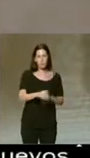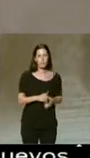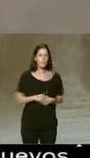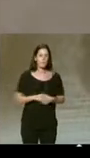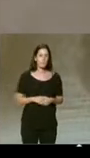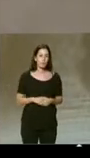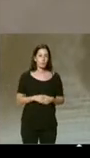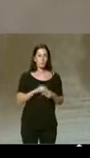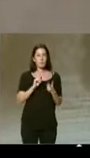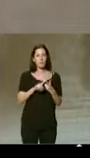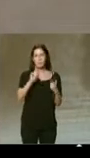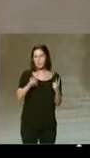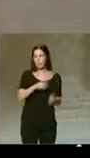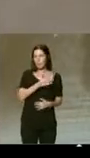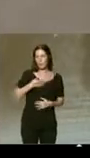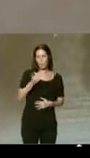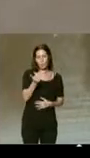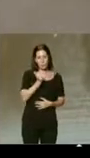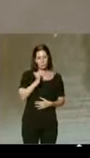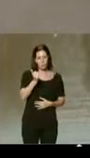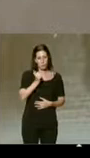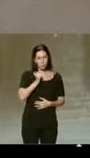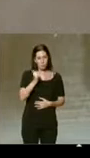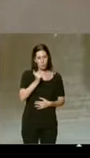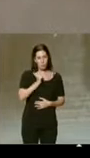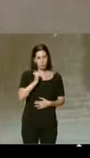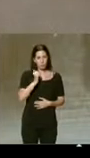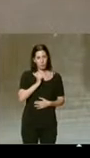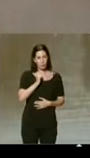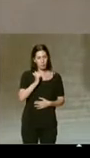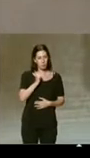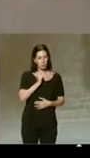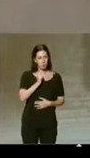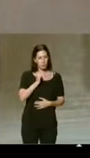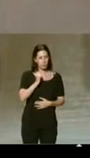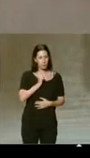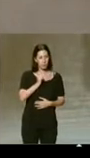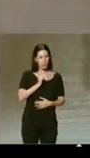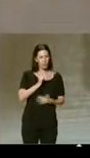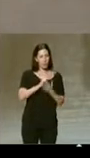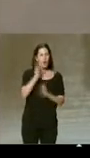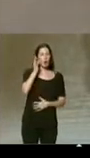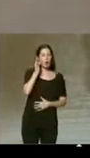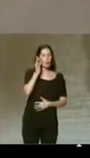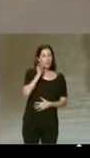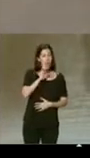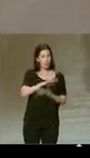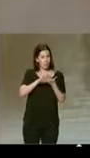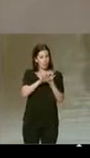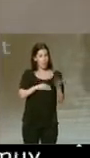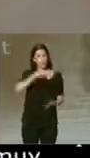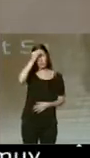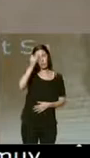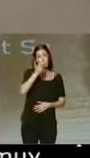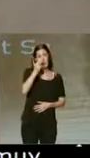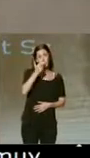hurdles. I wanted to take this chance to get to the point that Saturn was getting to.